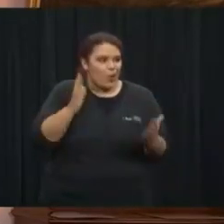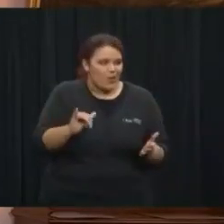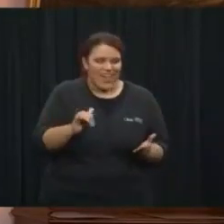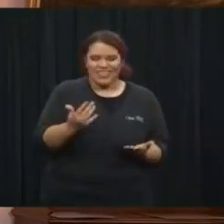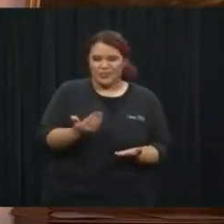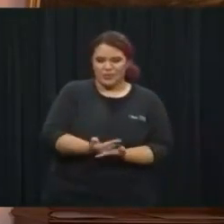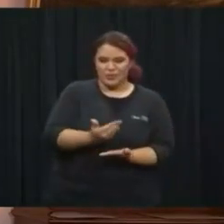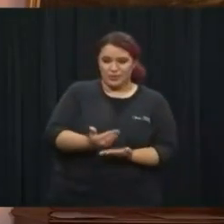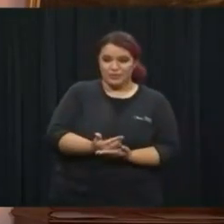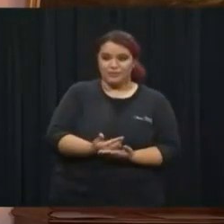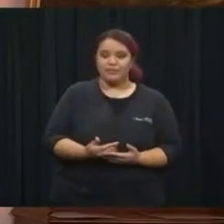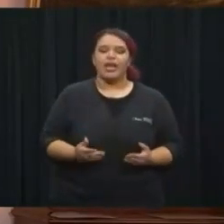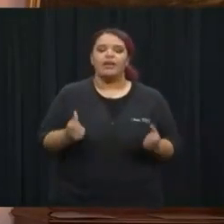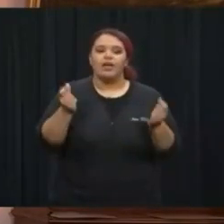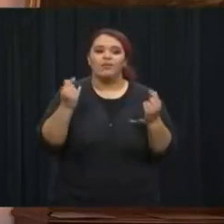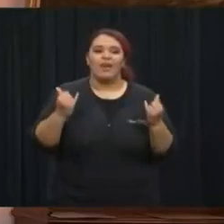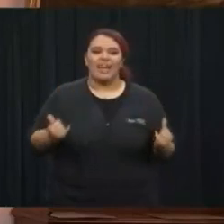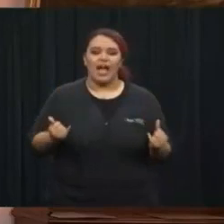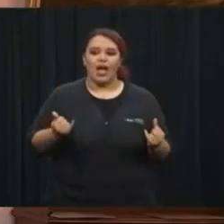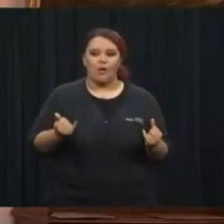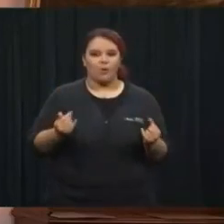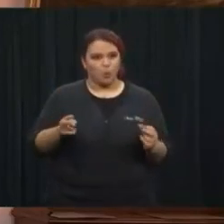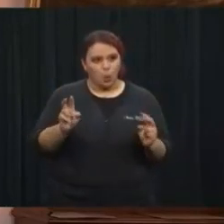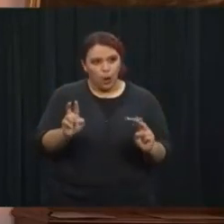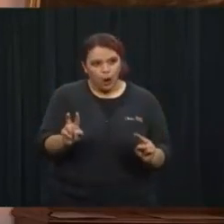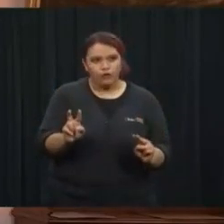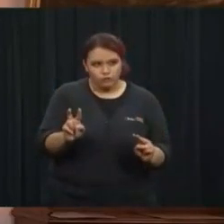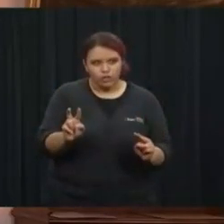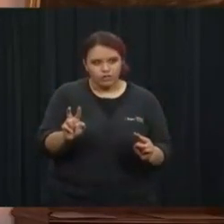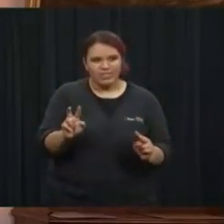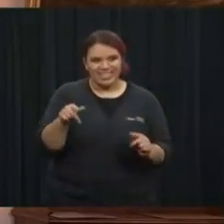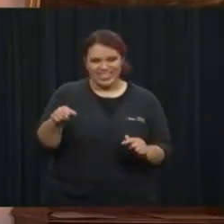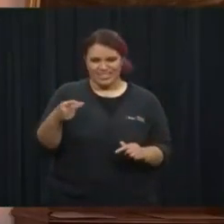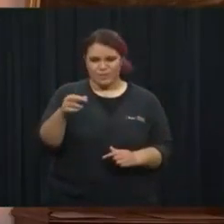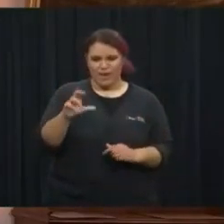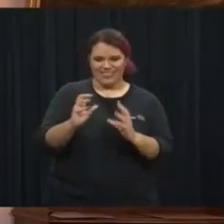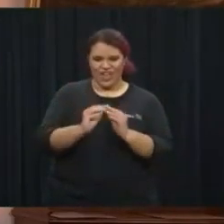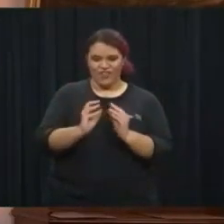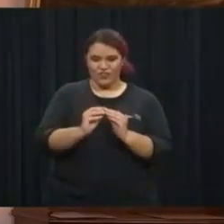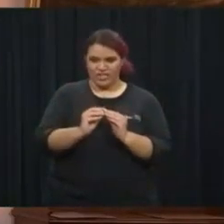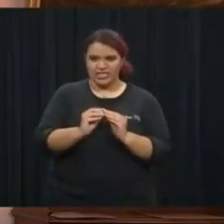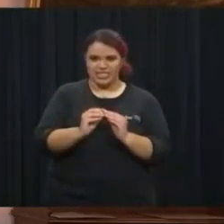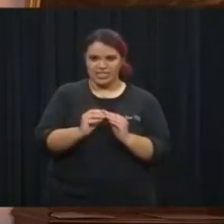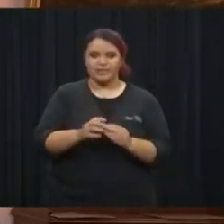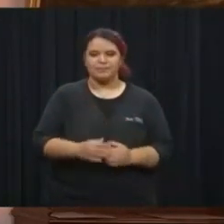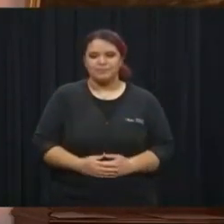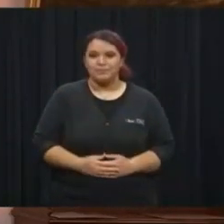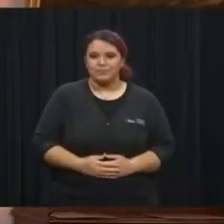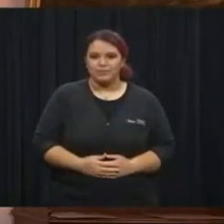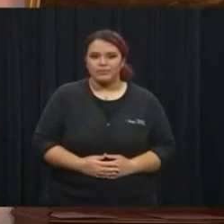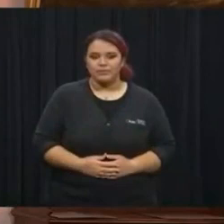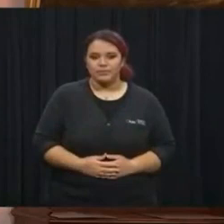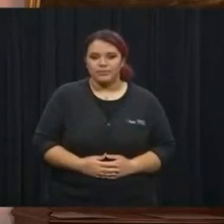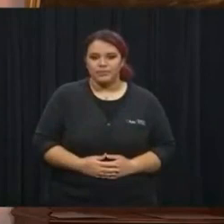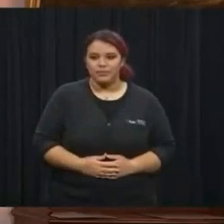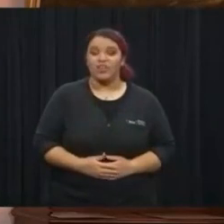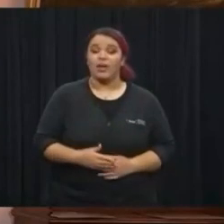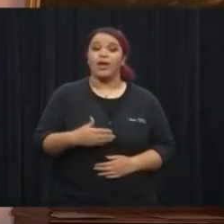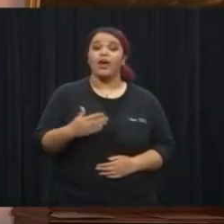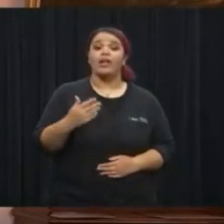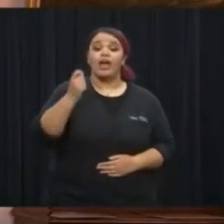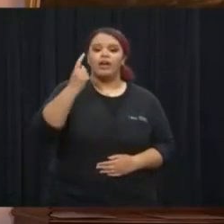Thank you. Governor, this is Noah Blundo with Hannah News Service. You've had sign interpreters at a lot of these briefings, and I wonder where